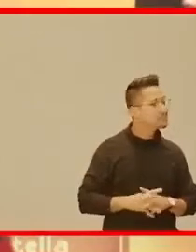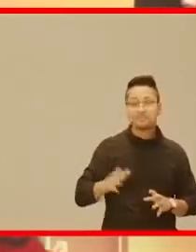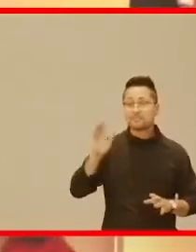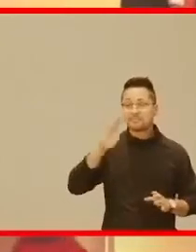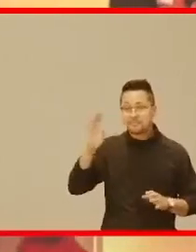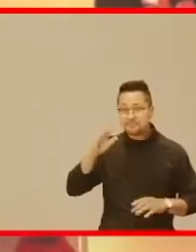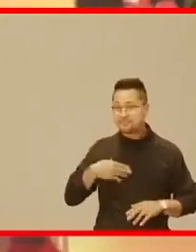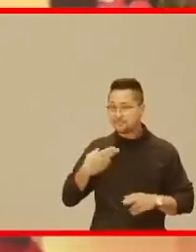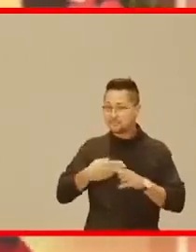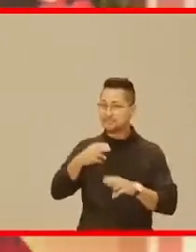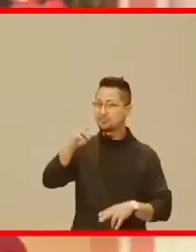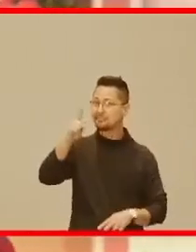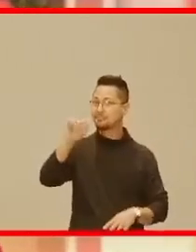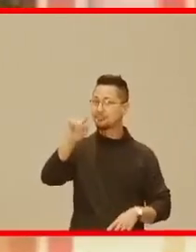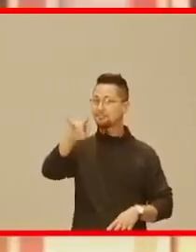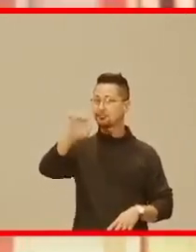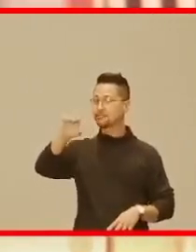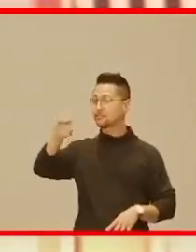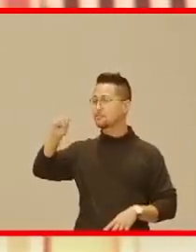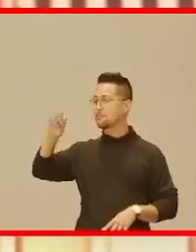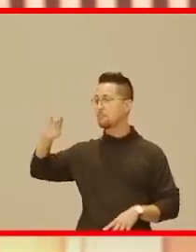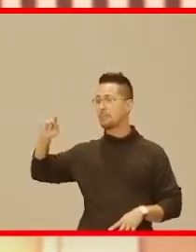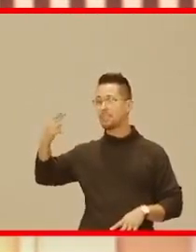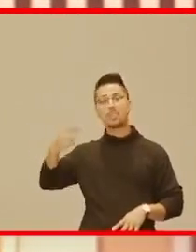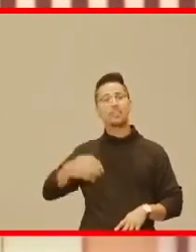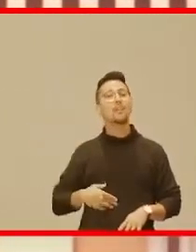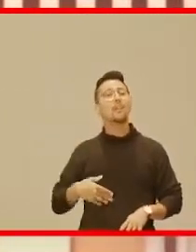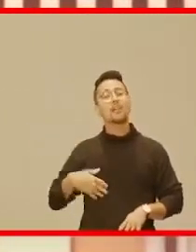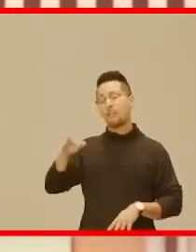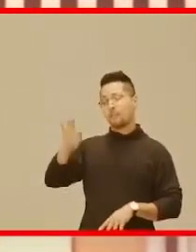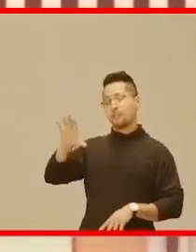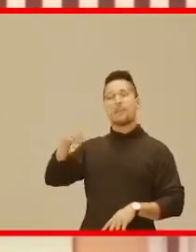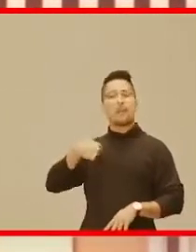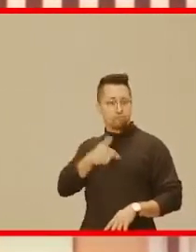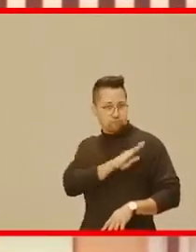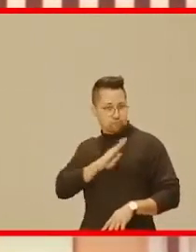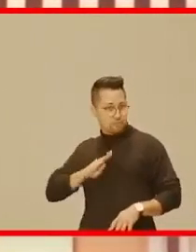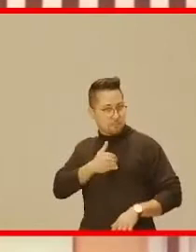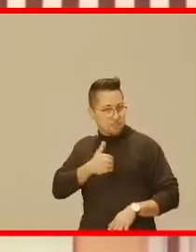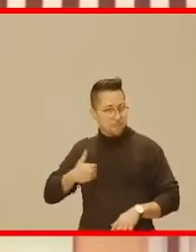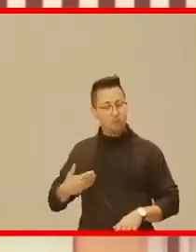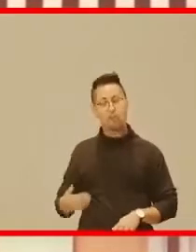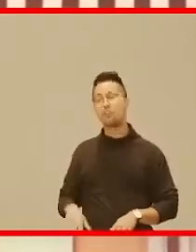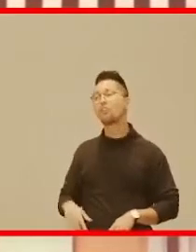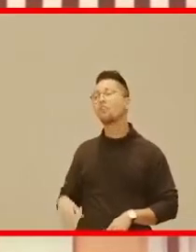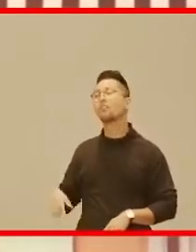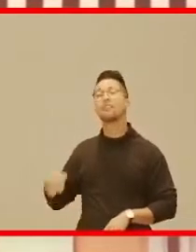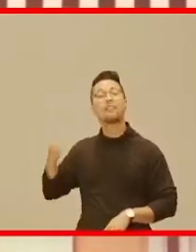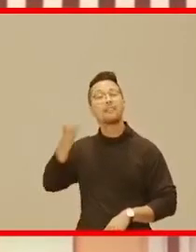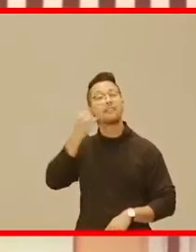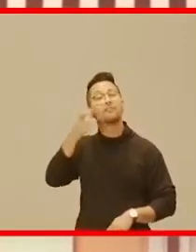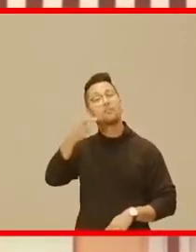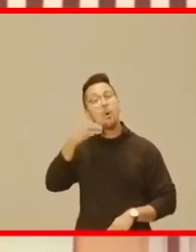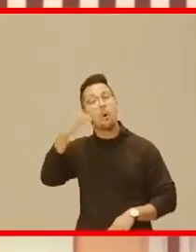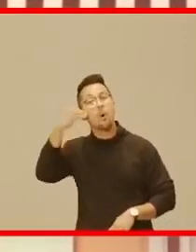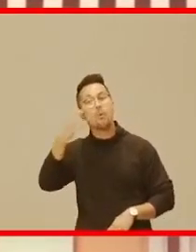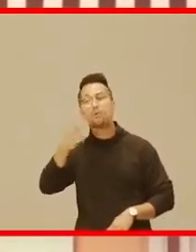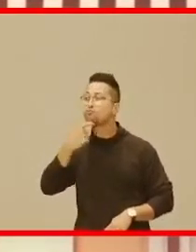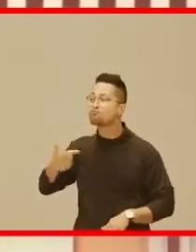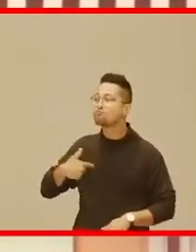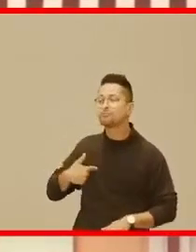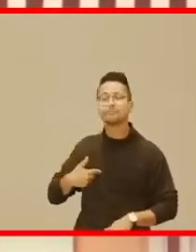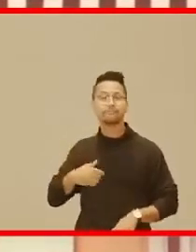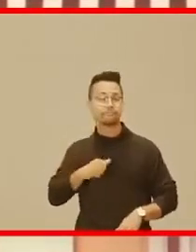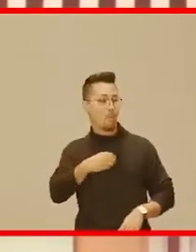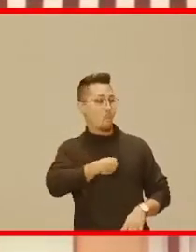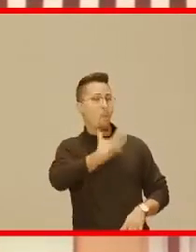Hi, my name is Katie Smith. I am a board member of the Family Cafe. If you're watching at home and you can't see me, I am a white